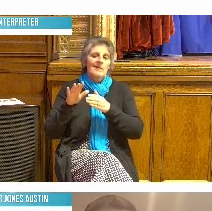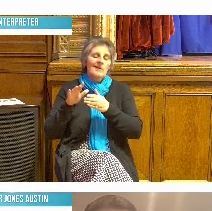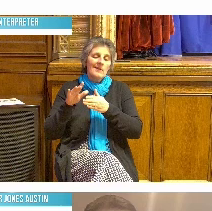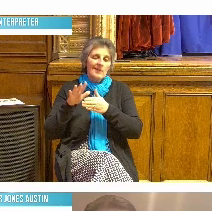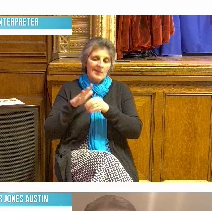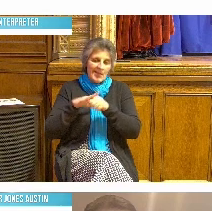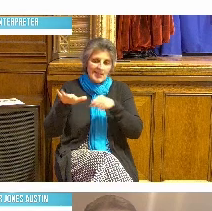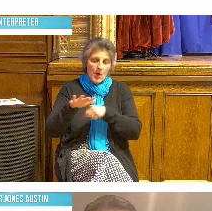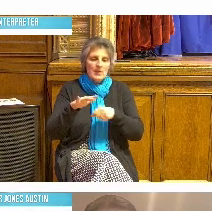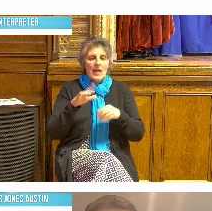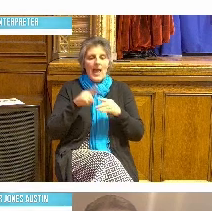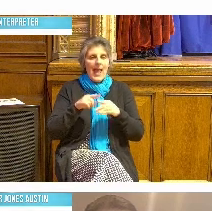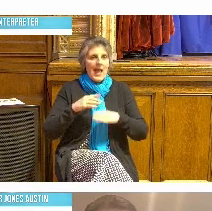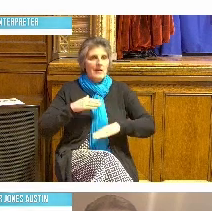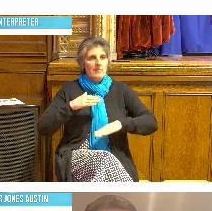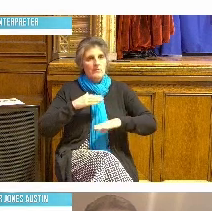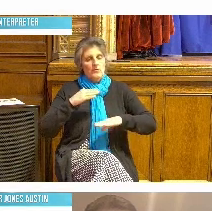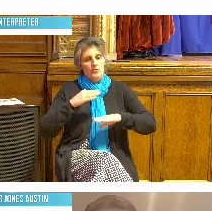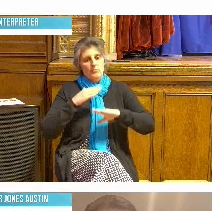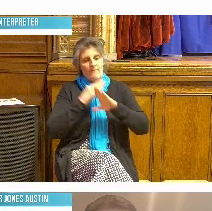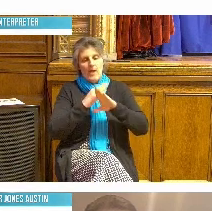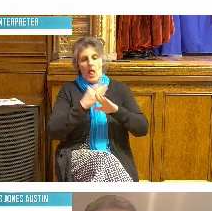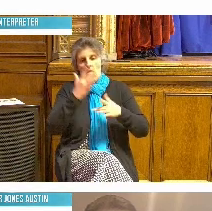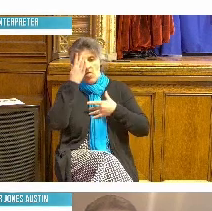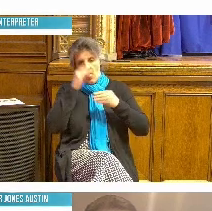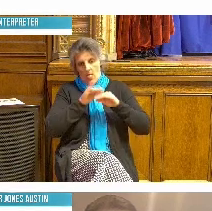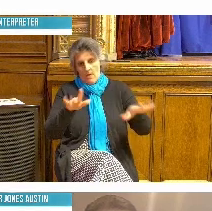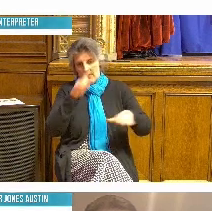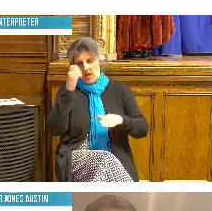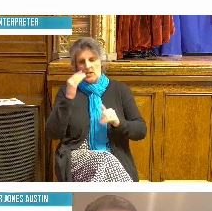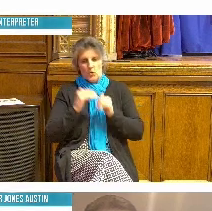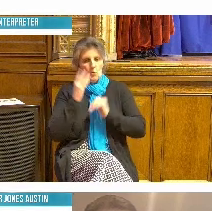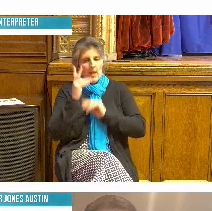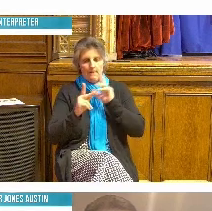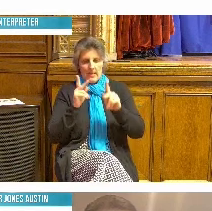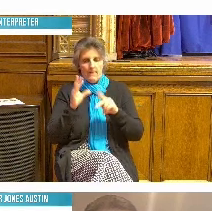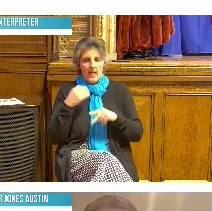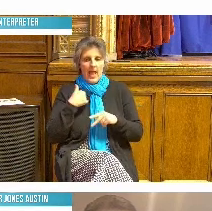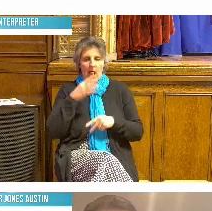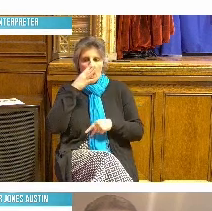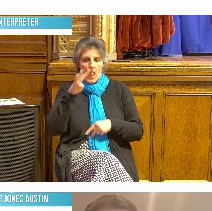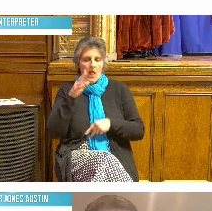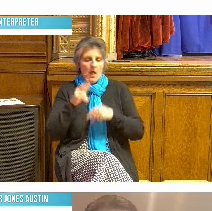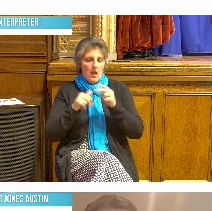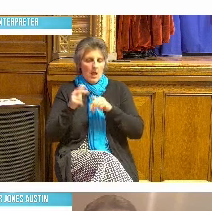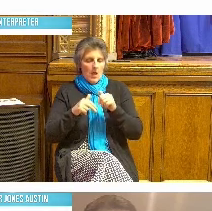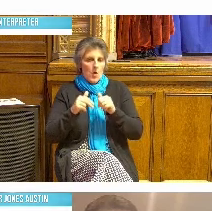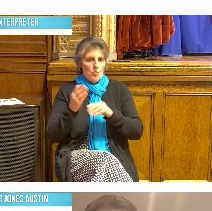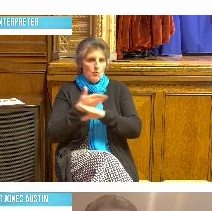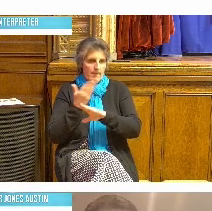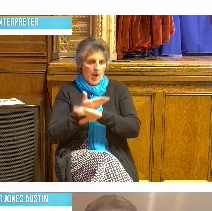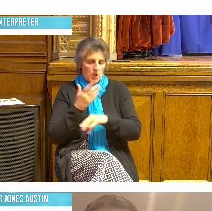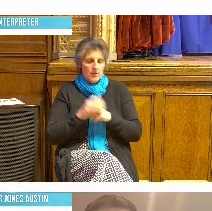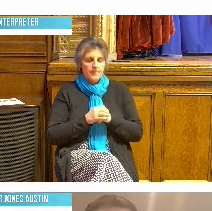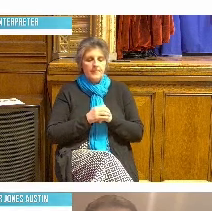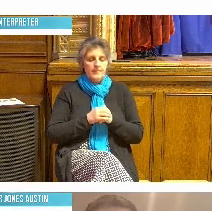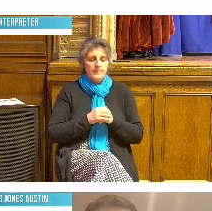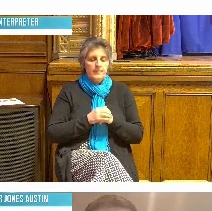blight because of overcrowding, landlord exploitation, and neglect of repairs of buildings, close quote.